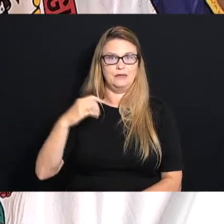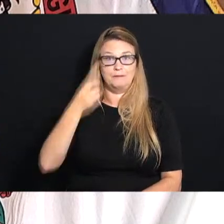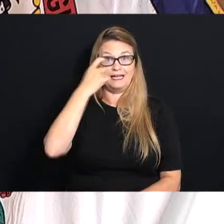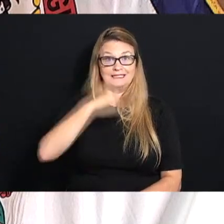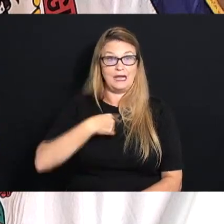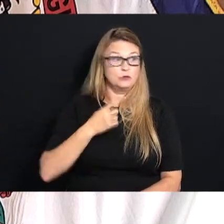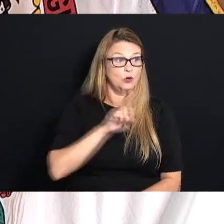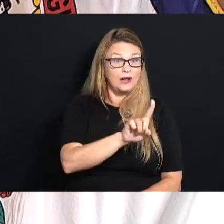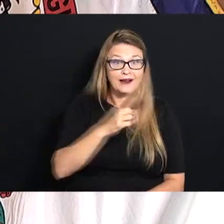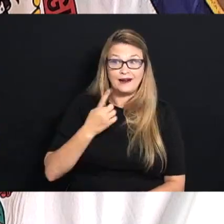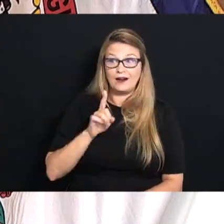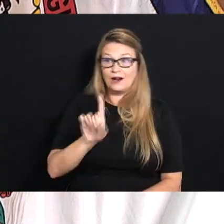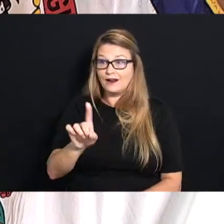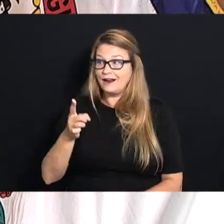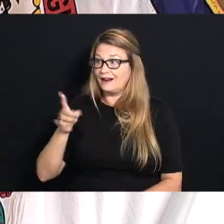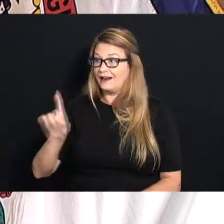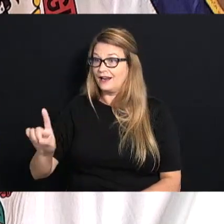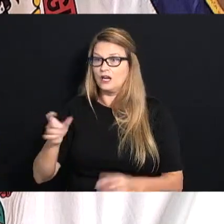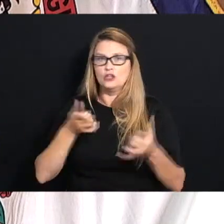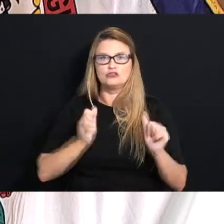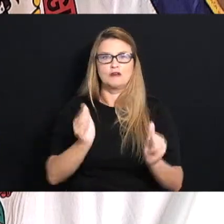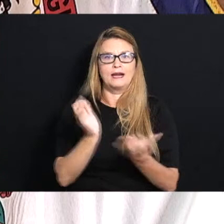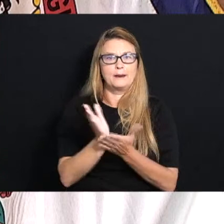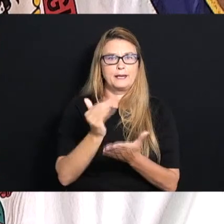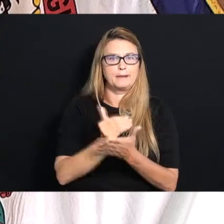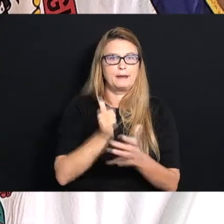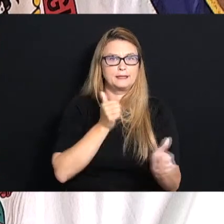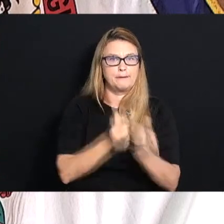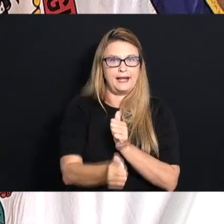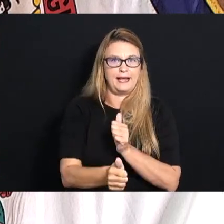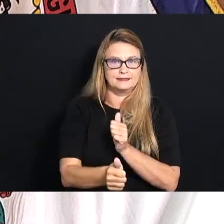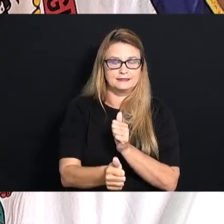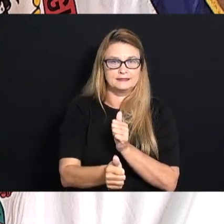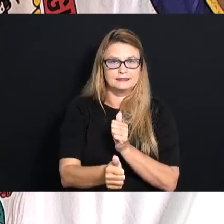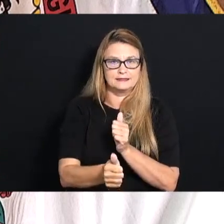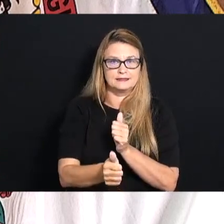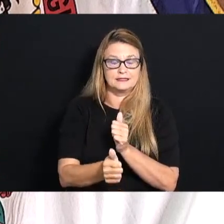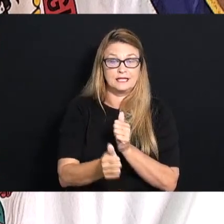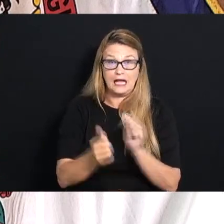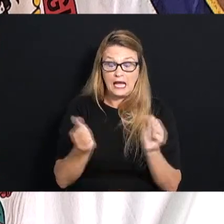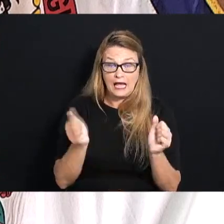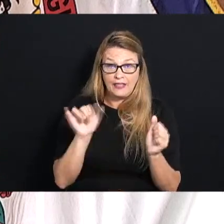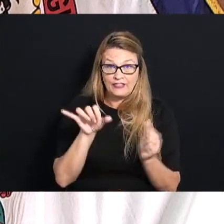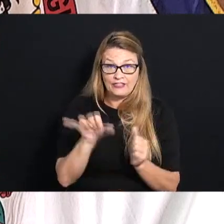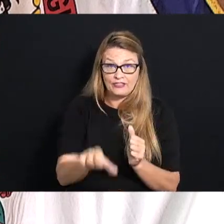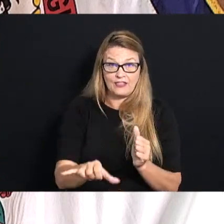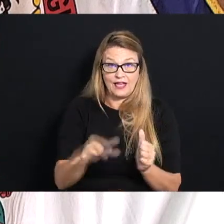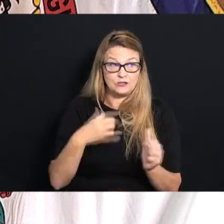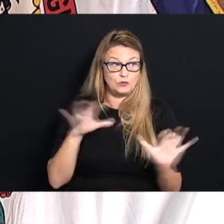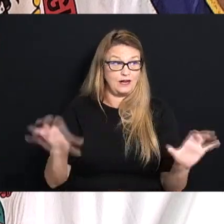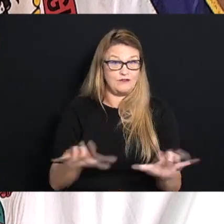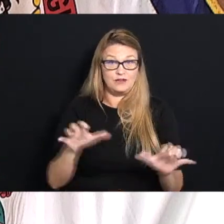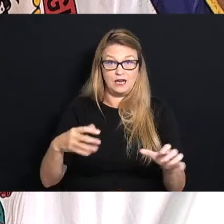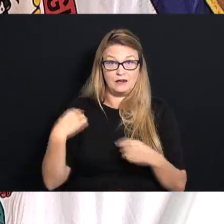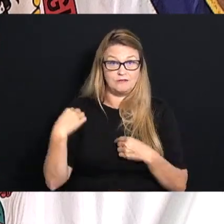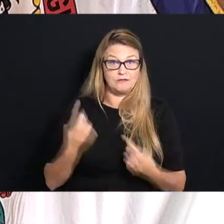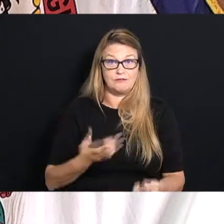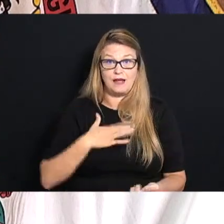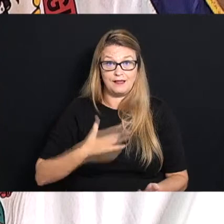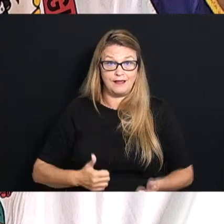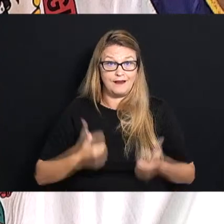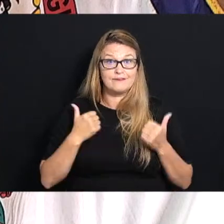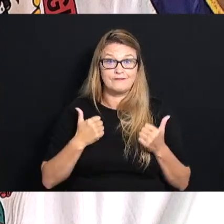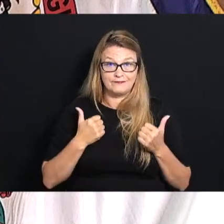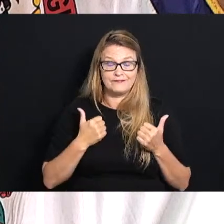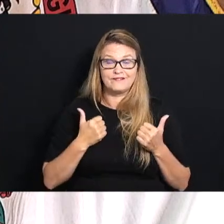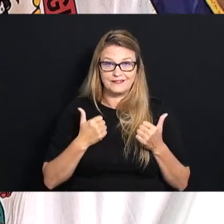room, trying to get the budget passed. You know, with all in me, that's what I've done my whole life. And so,